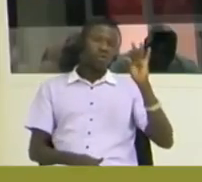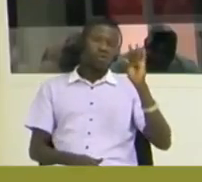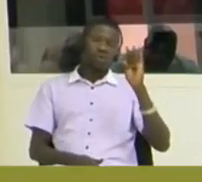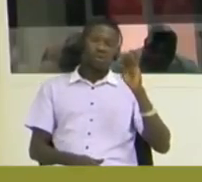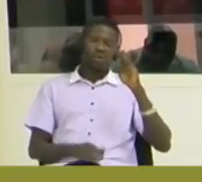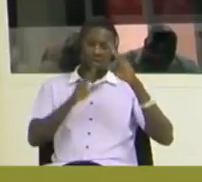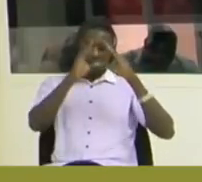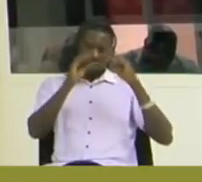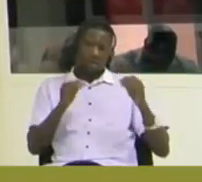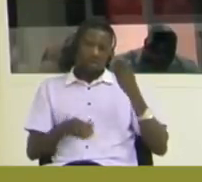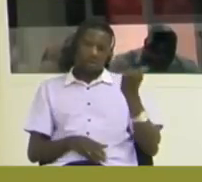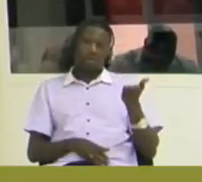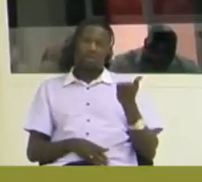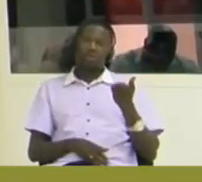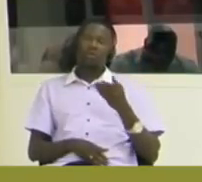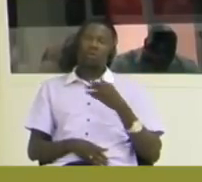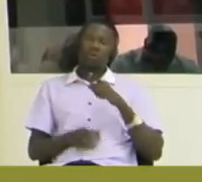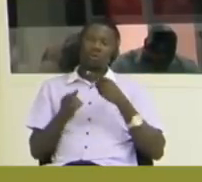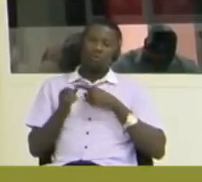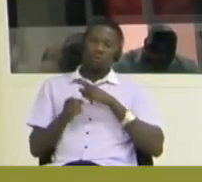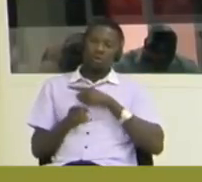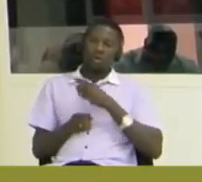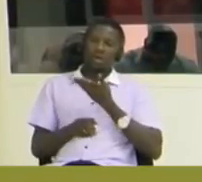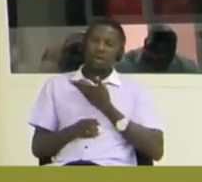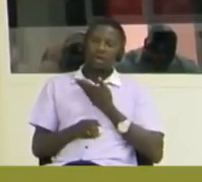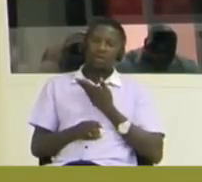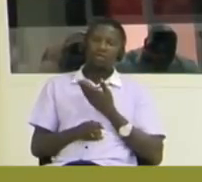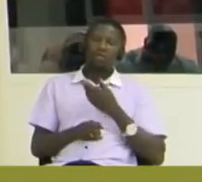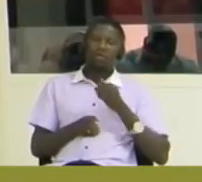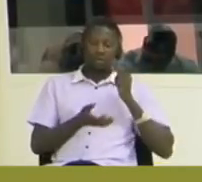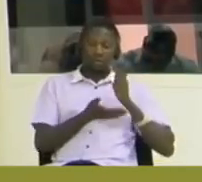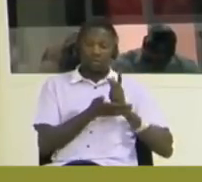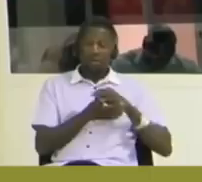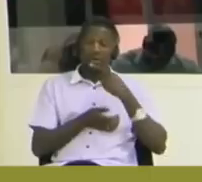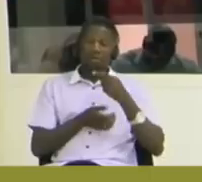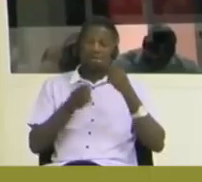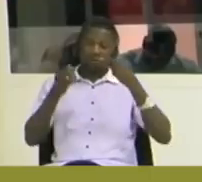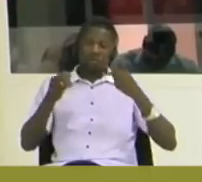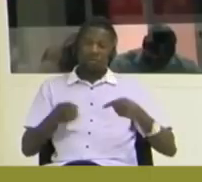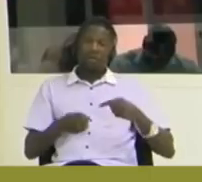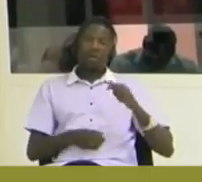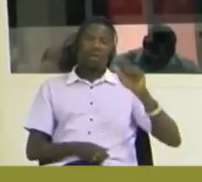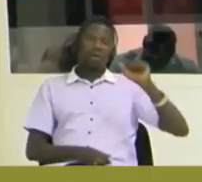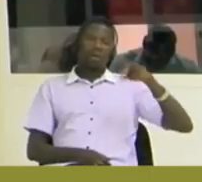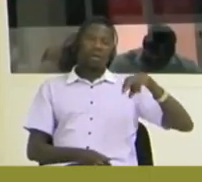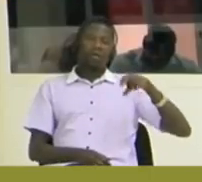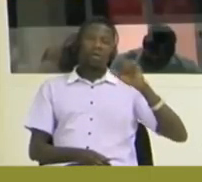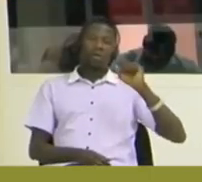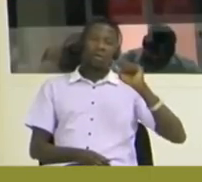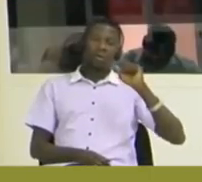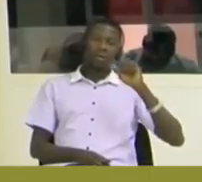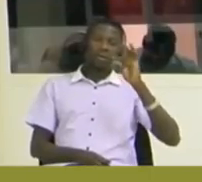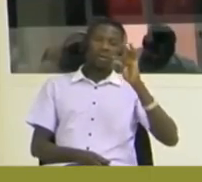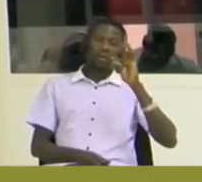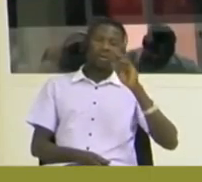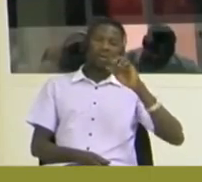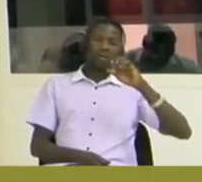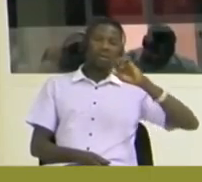We've had the evidence of Ahmed Jangom. He also said that he saw you